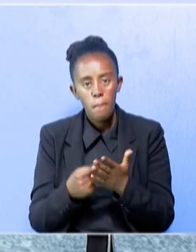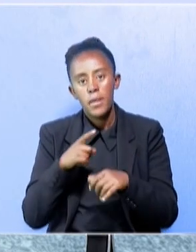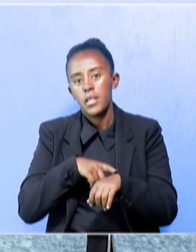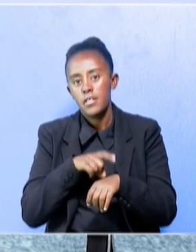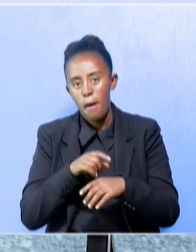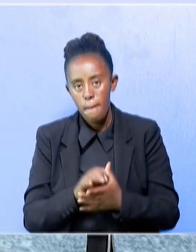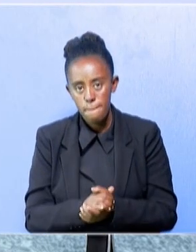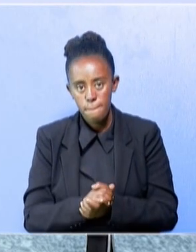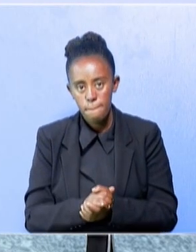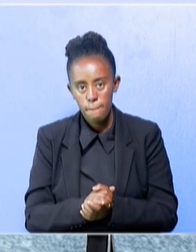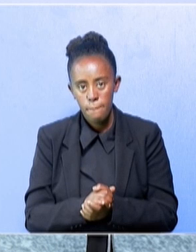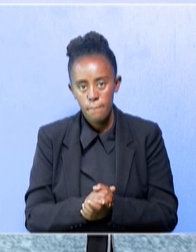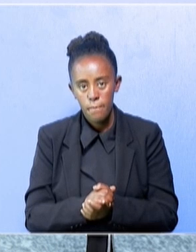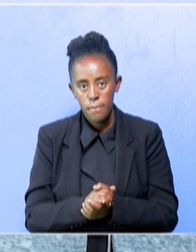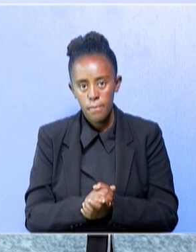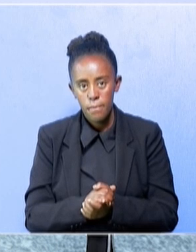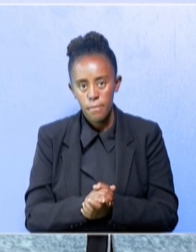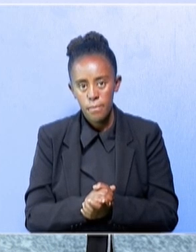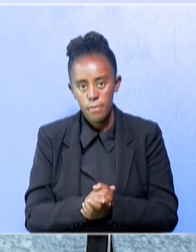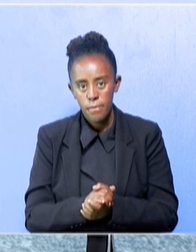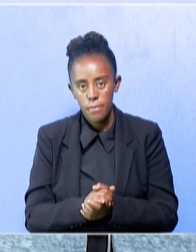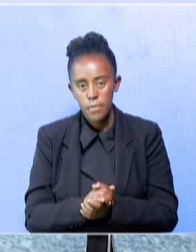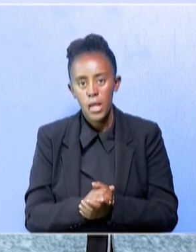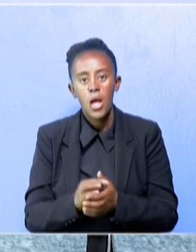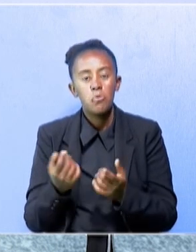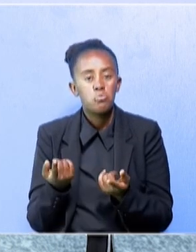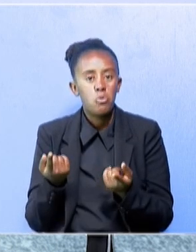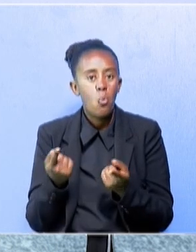time when it was happened.